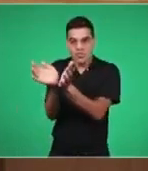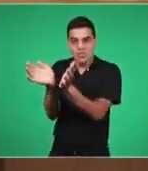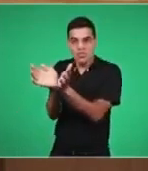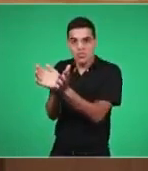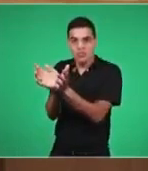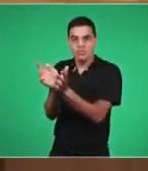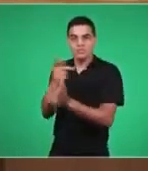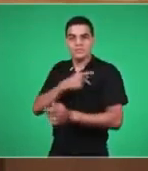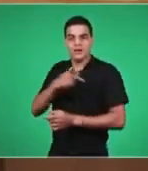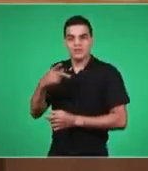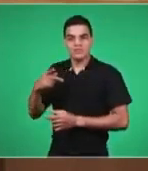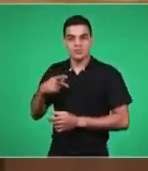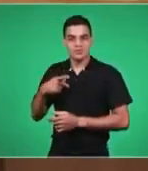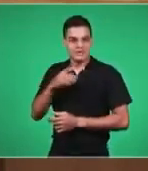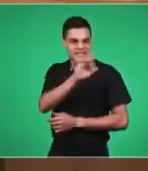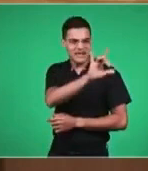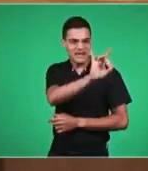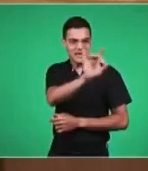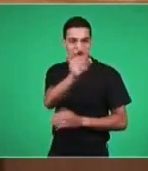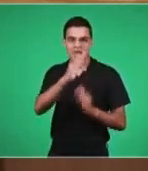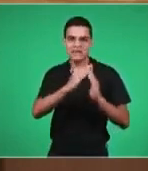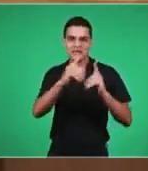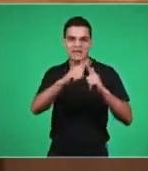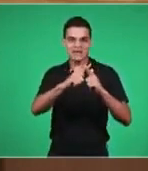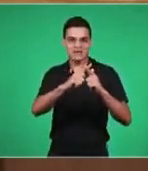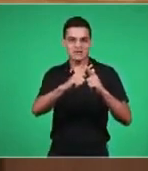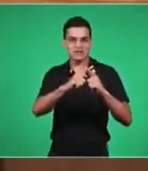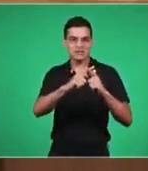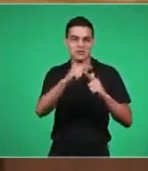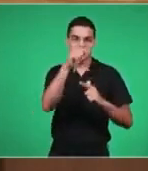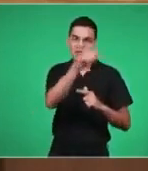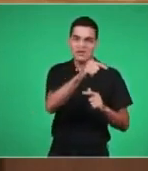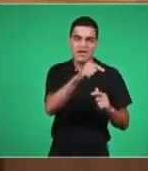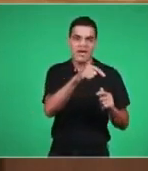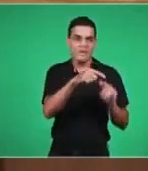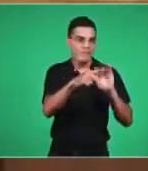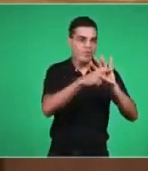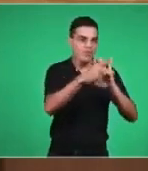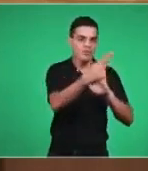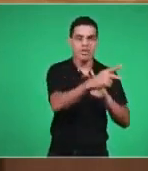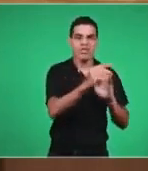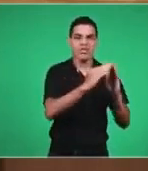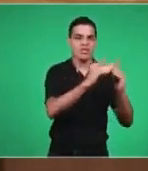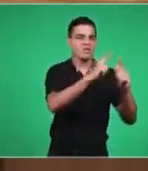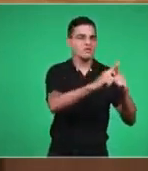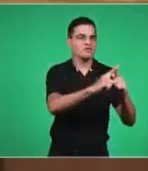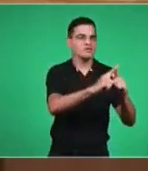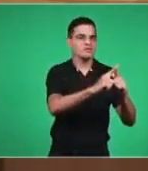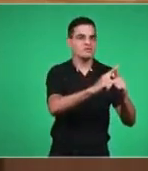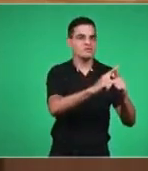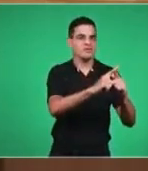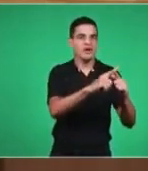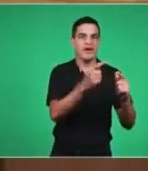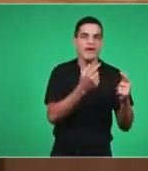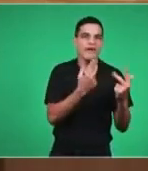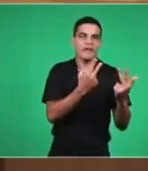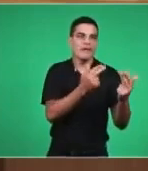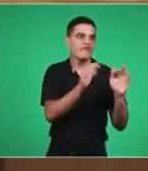where the pastors are members of the presbytery. The member is not a member of the church. He's not